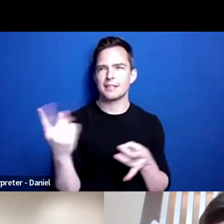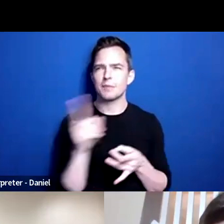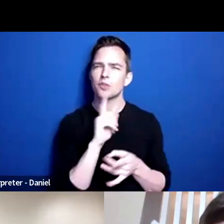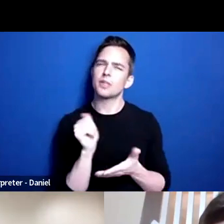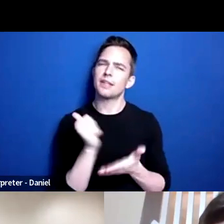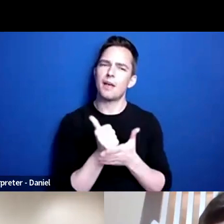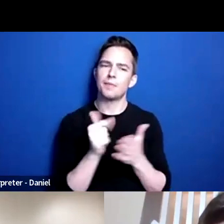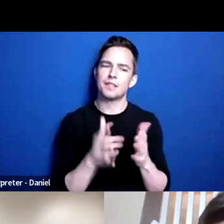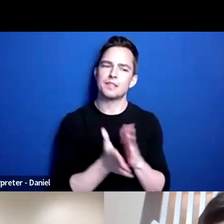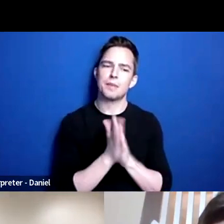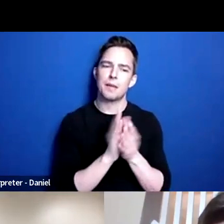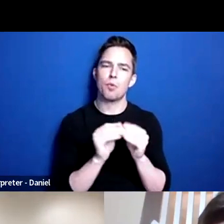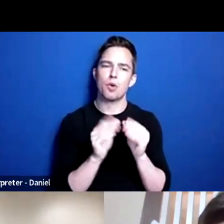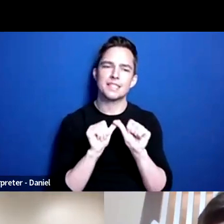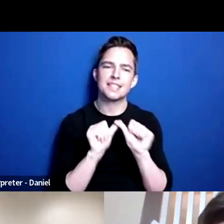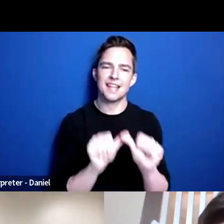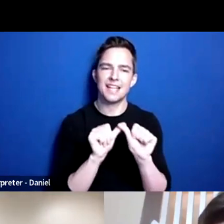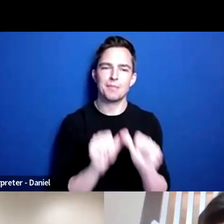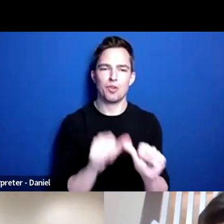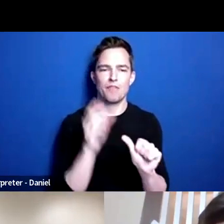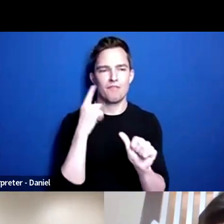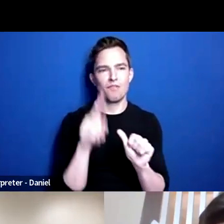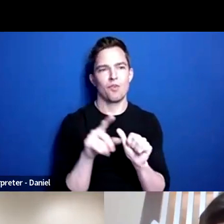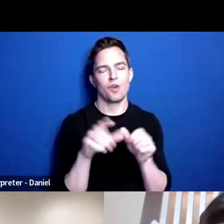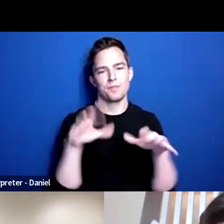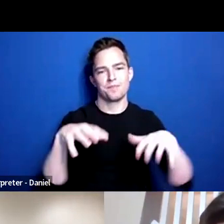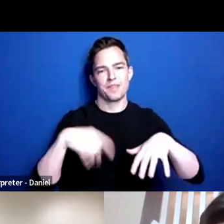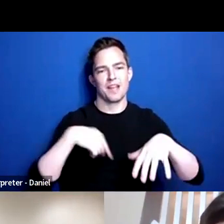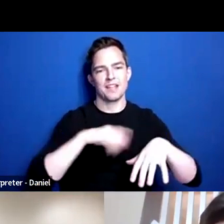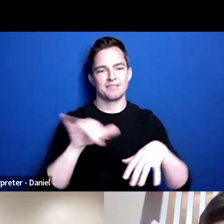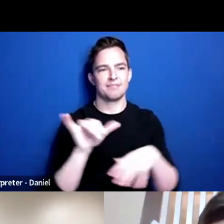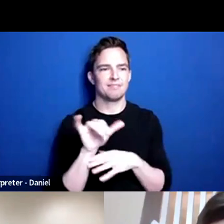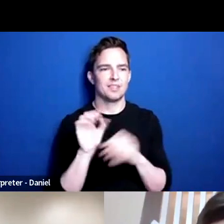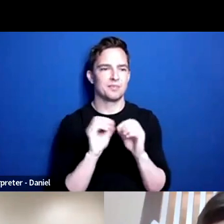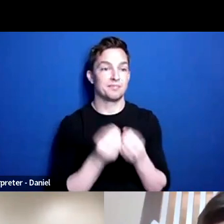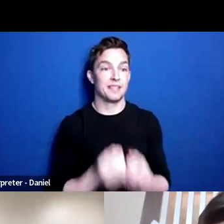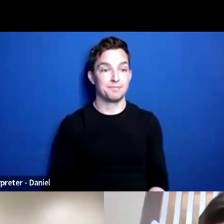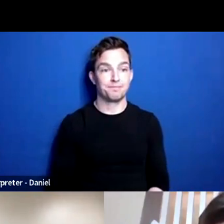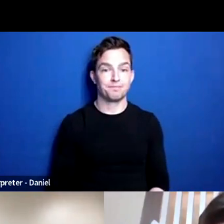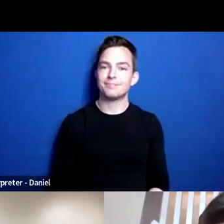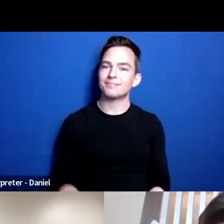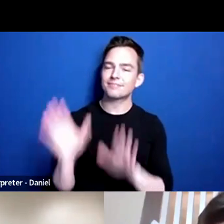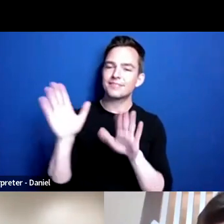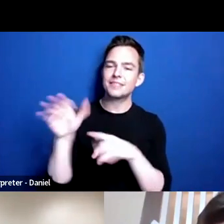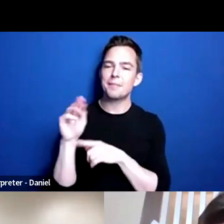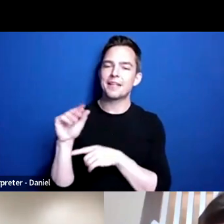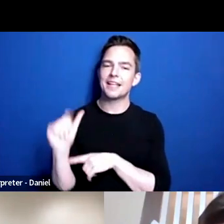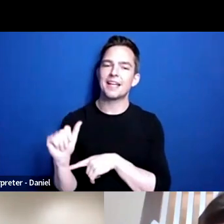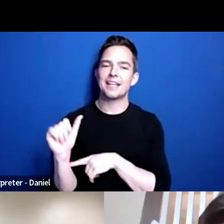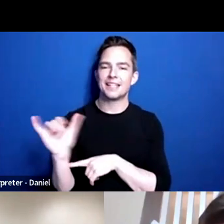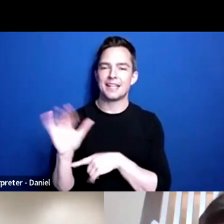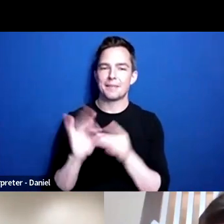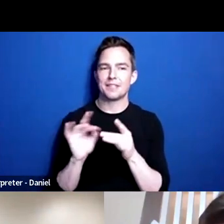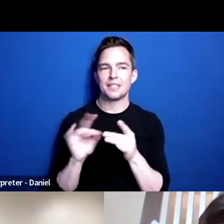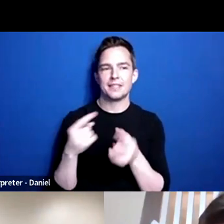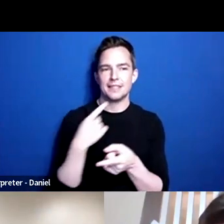helped this to become more sustainable for us as an organization. That is awesome, Amanda. And like I said, I would